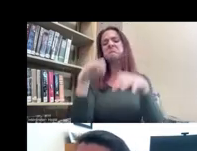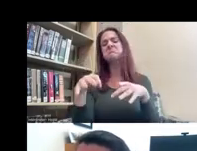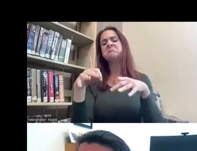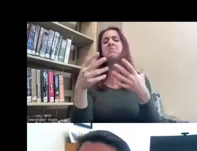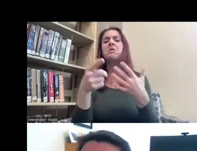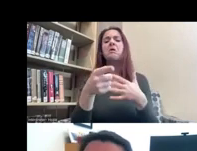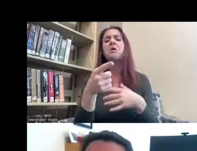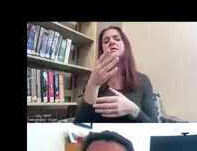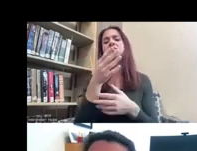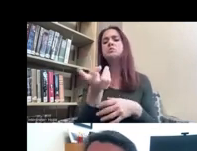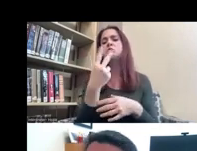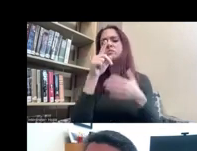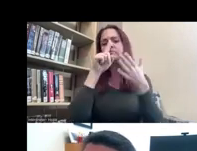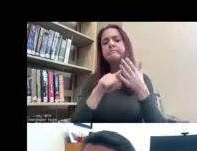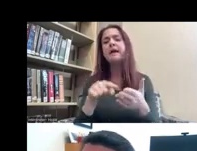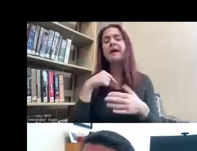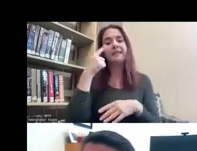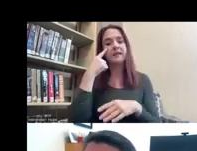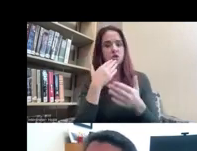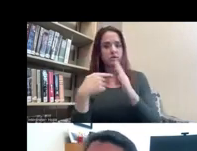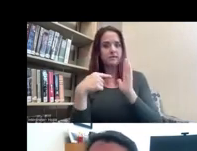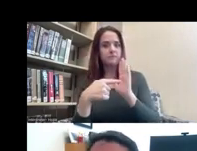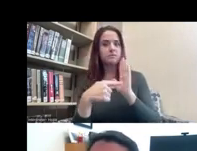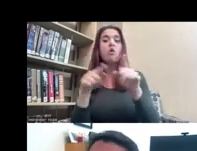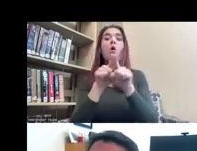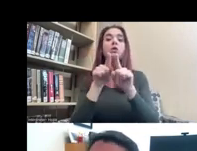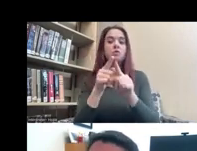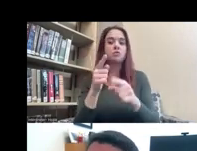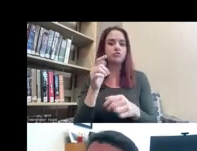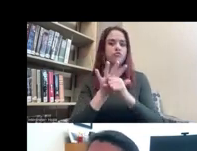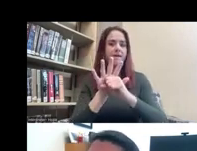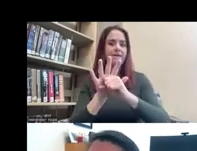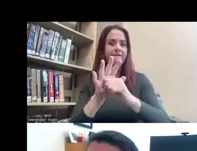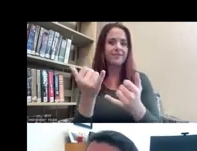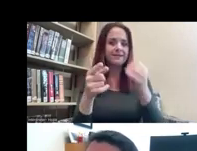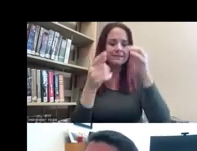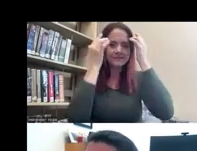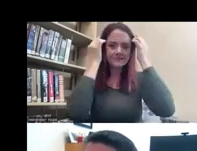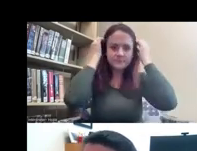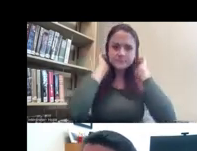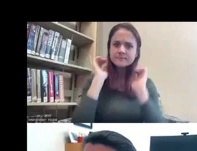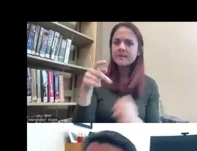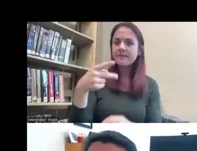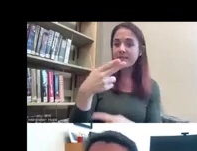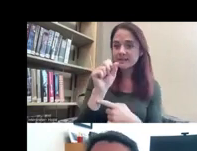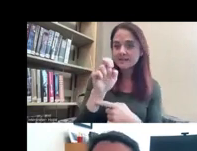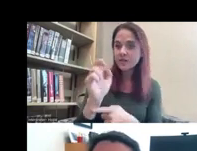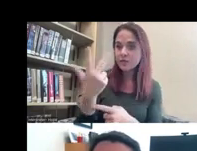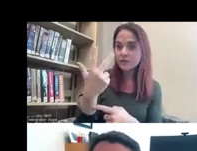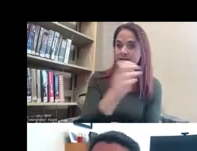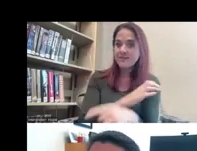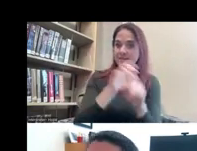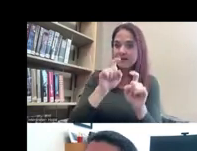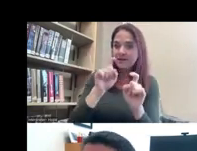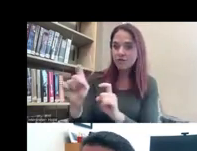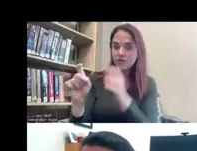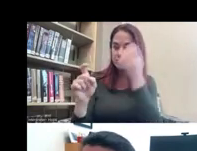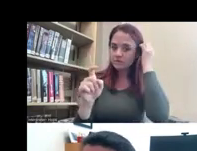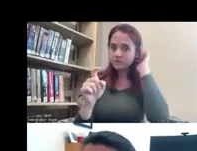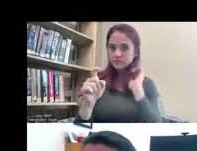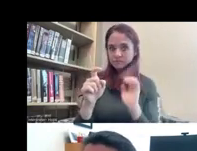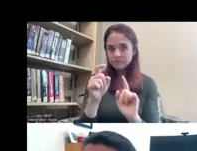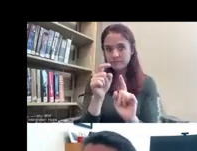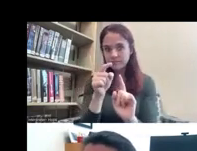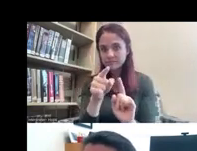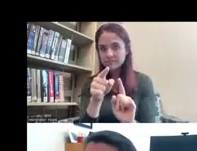good examples to also drive this. So, phase 3 clinical trials are really the hallmark